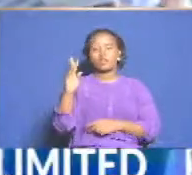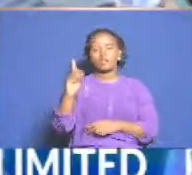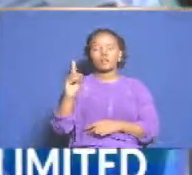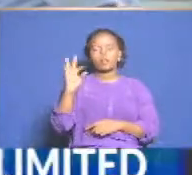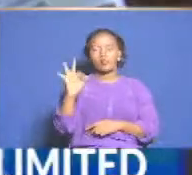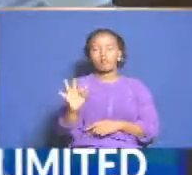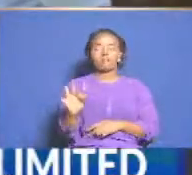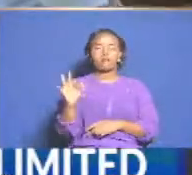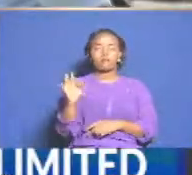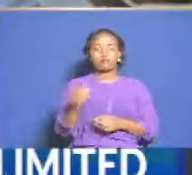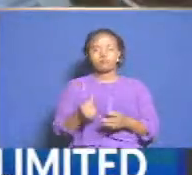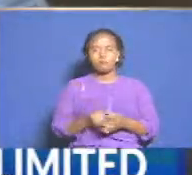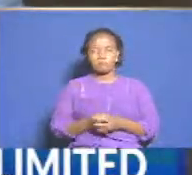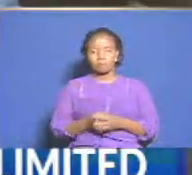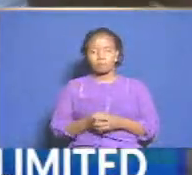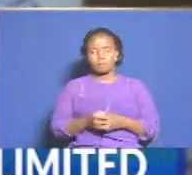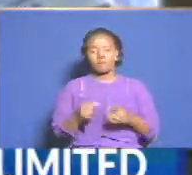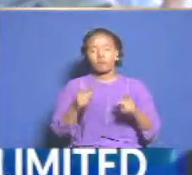particular role.